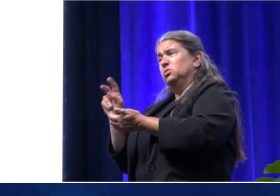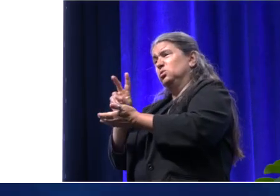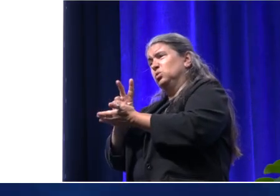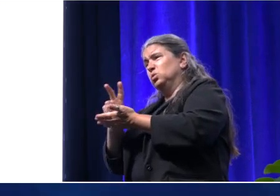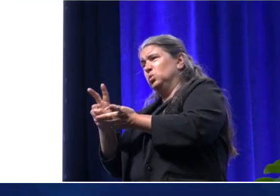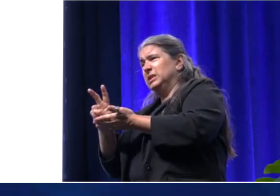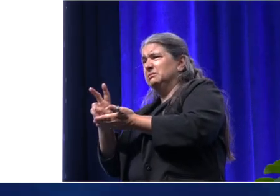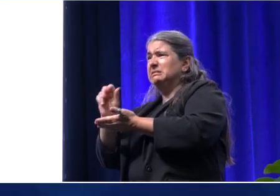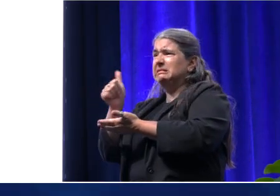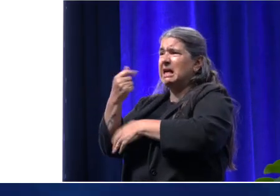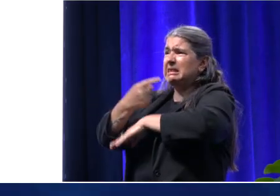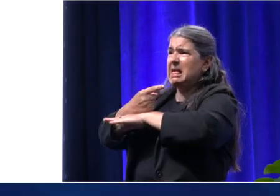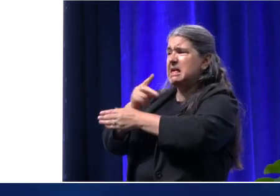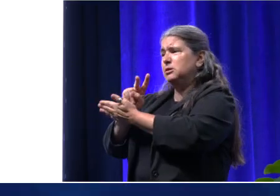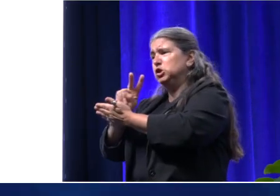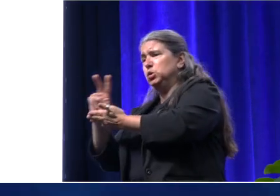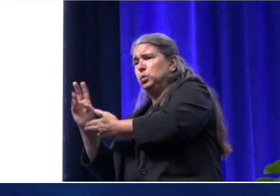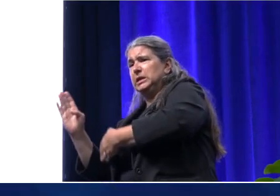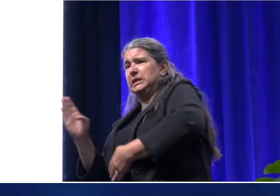another wave of